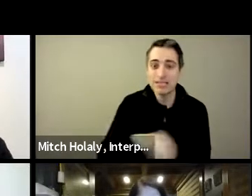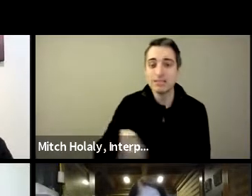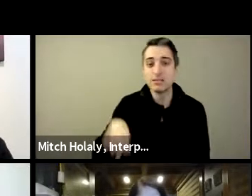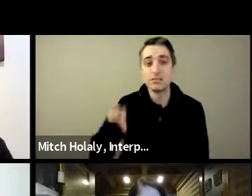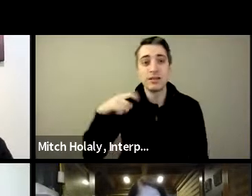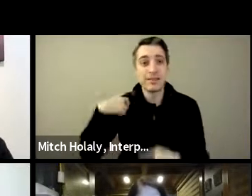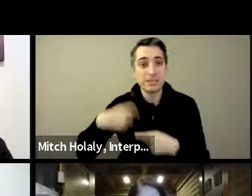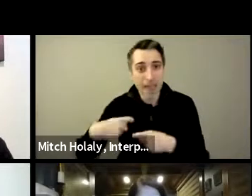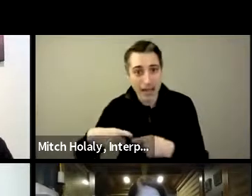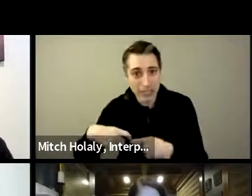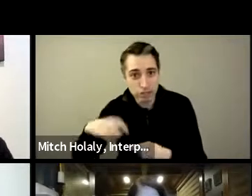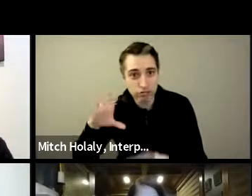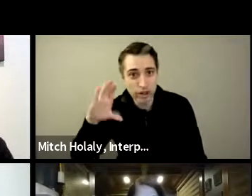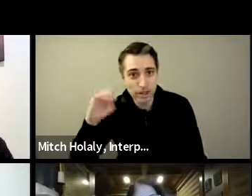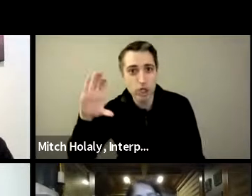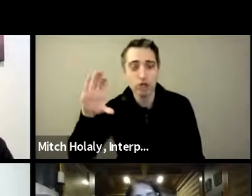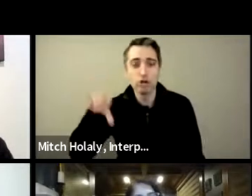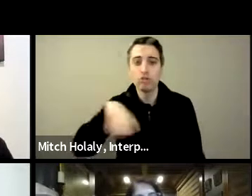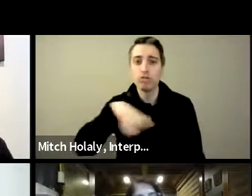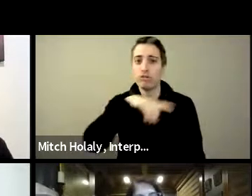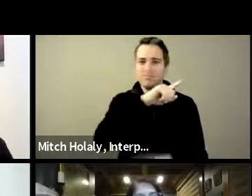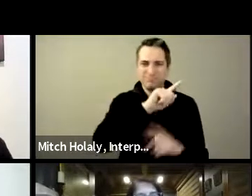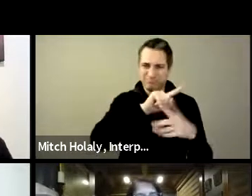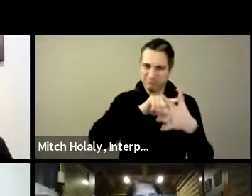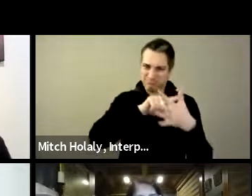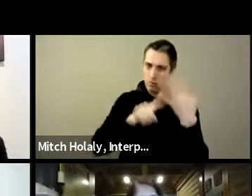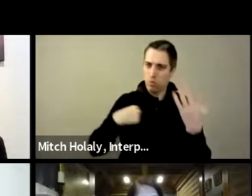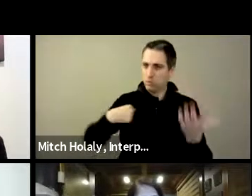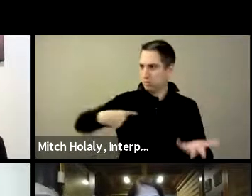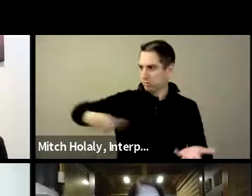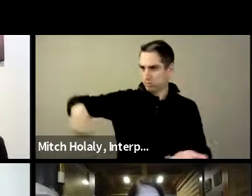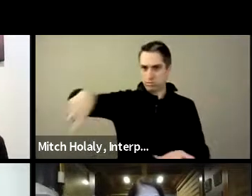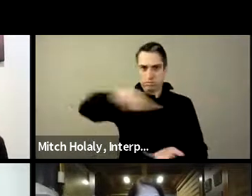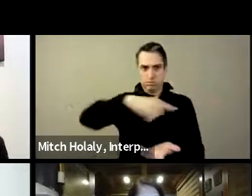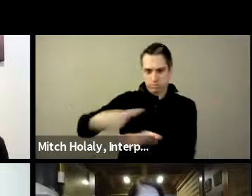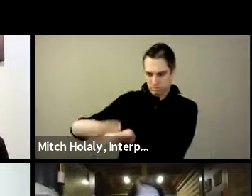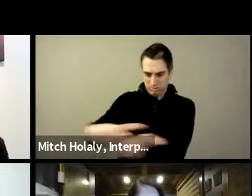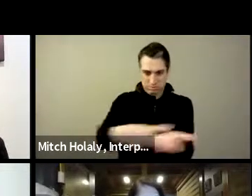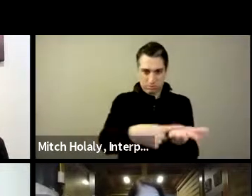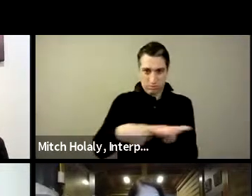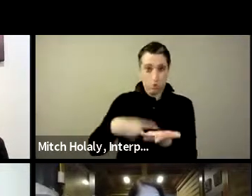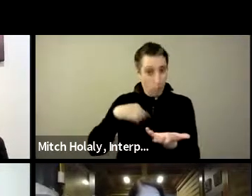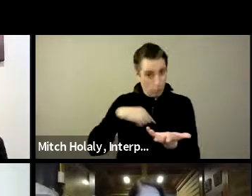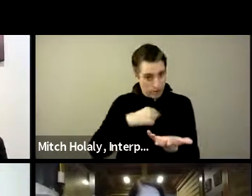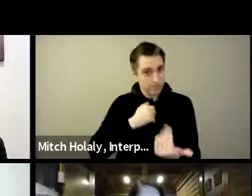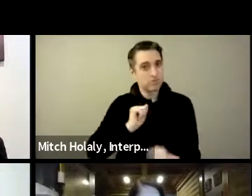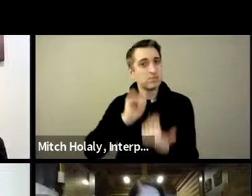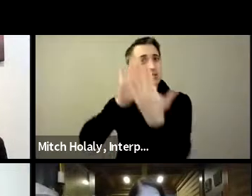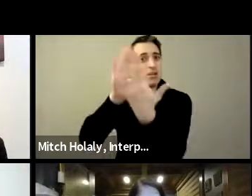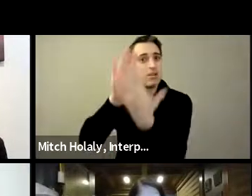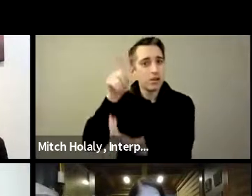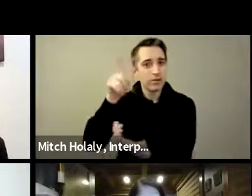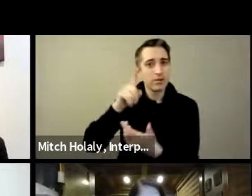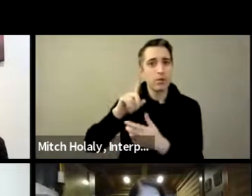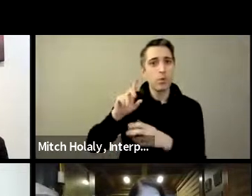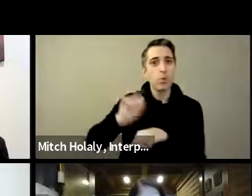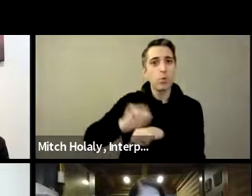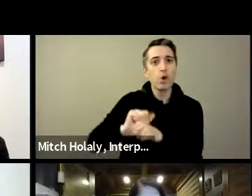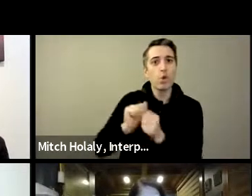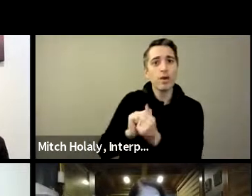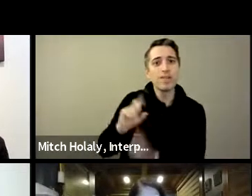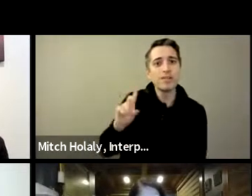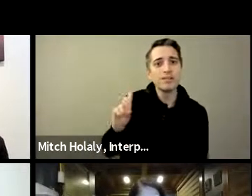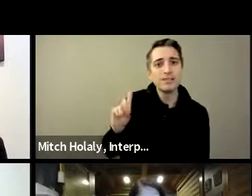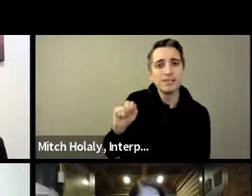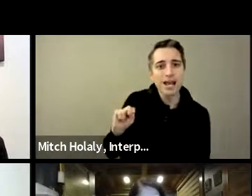We've mused over these things, and we've spoken even to those who work with Dan Gilbert and others in the city of Detroit